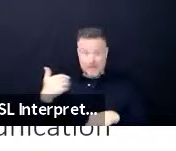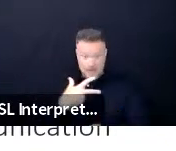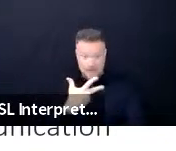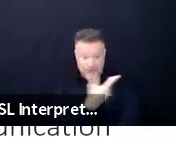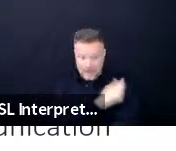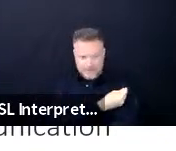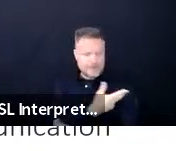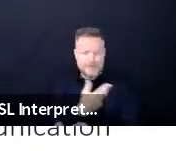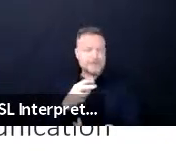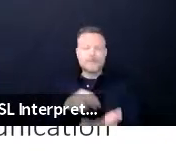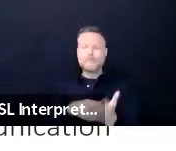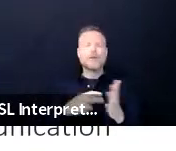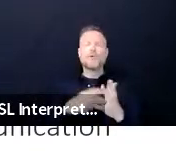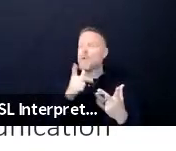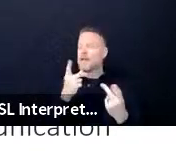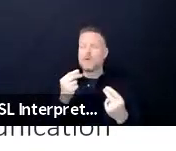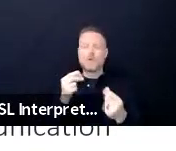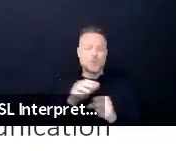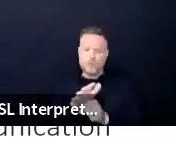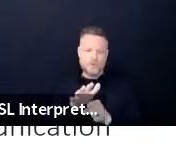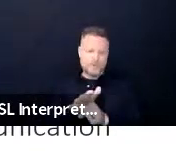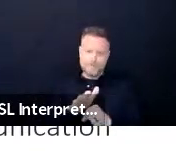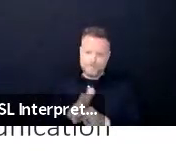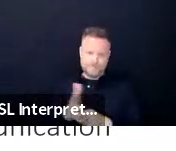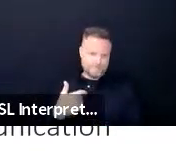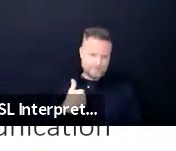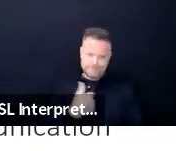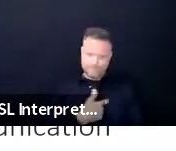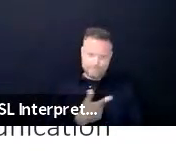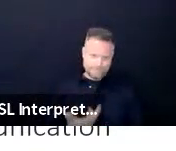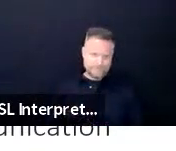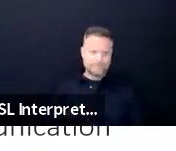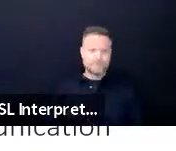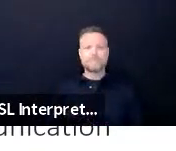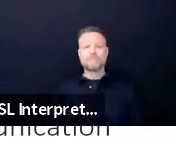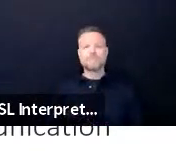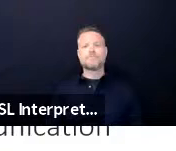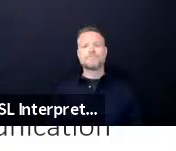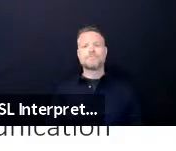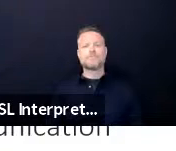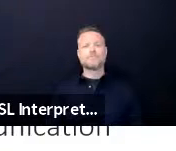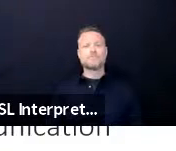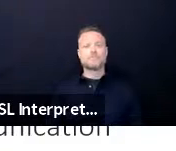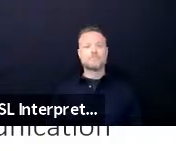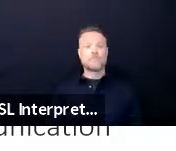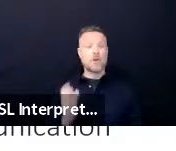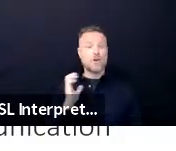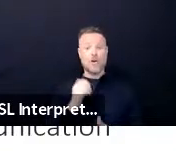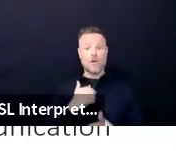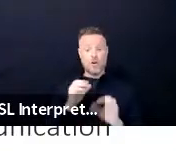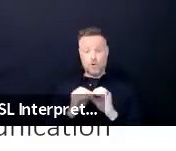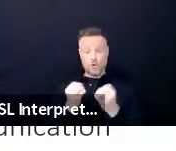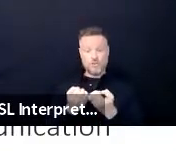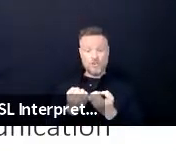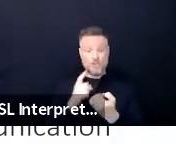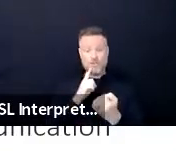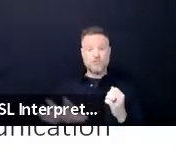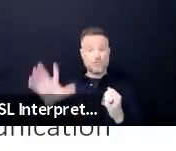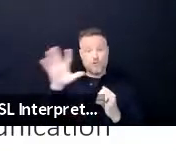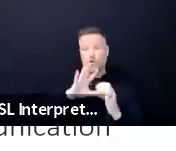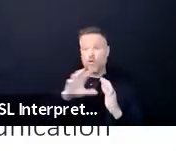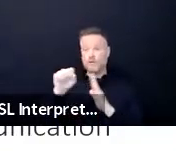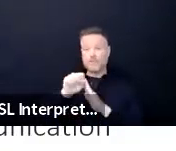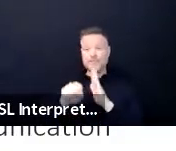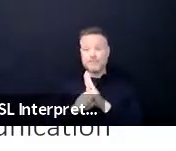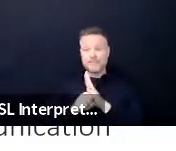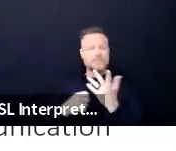enough. As we are a statewide organization, we haven't done